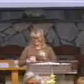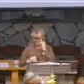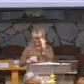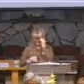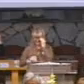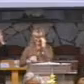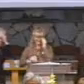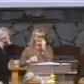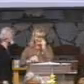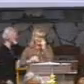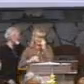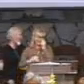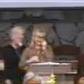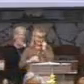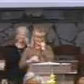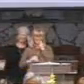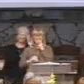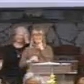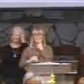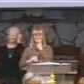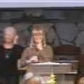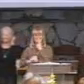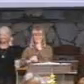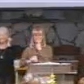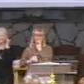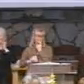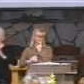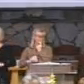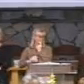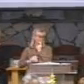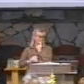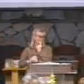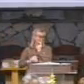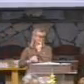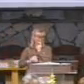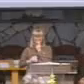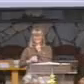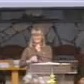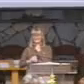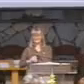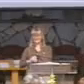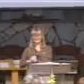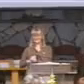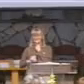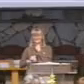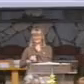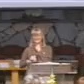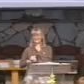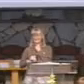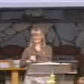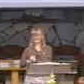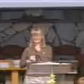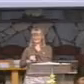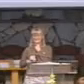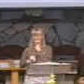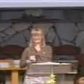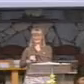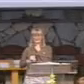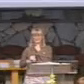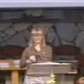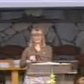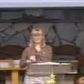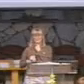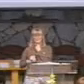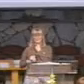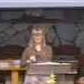Okay, we can't do that. If I'm going right here, you can bring your Bible up right here, and hang it ten sizes, it cannot be hanging